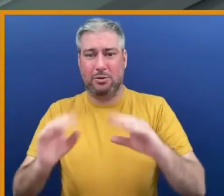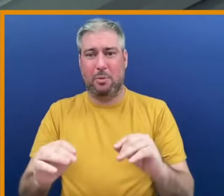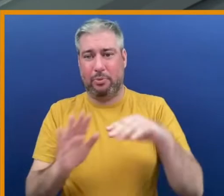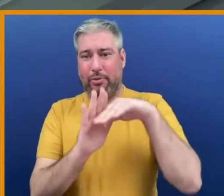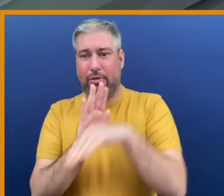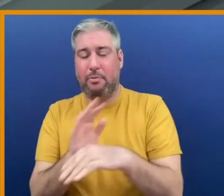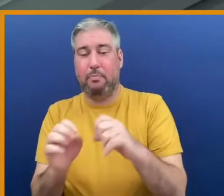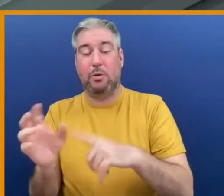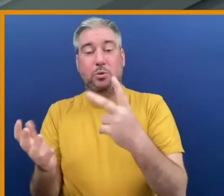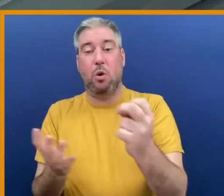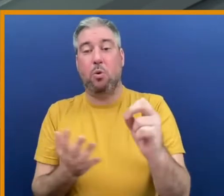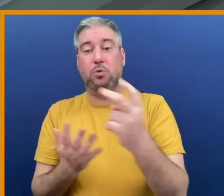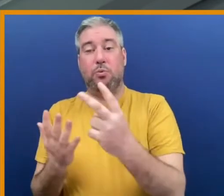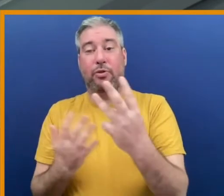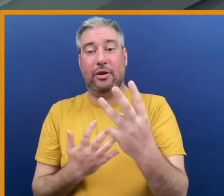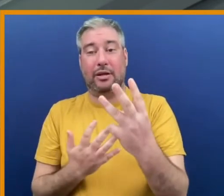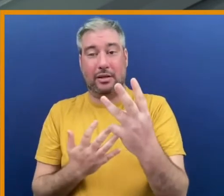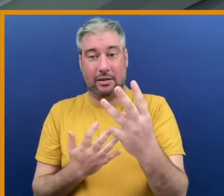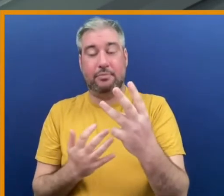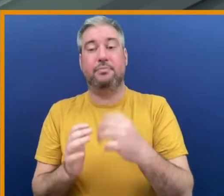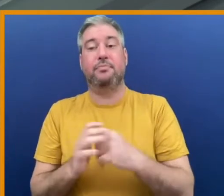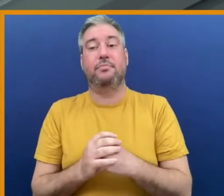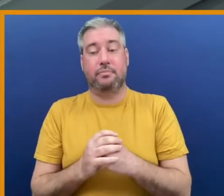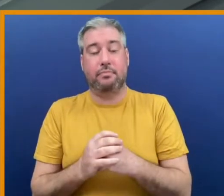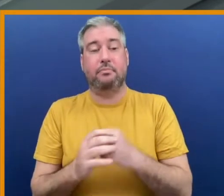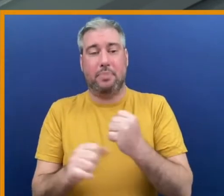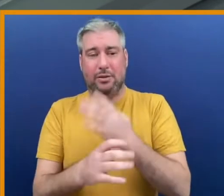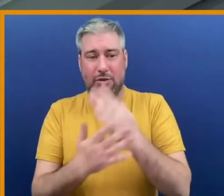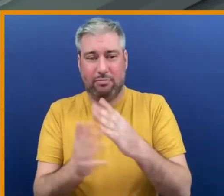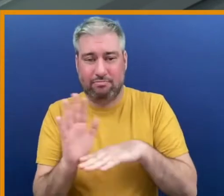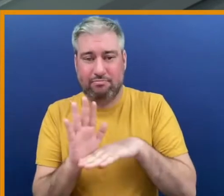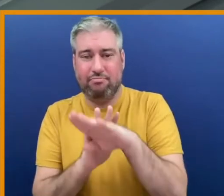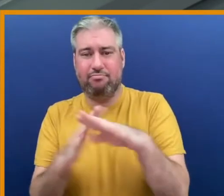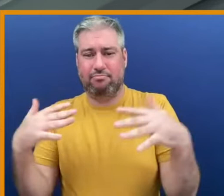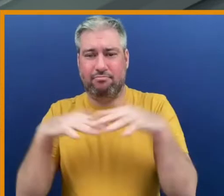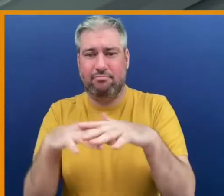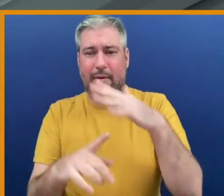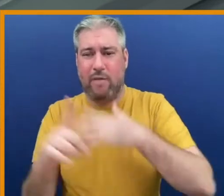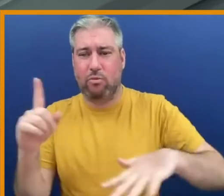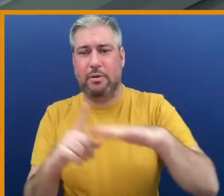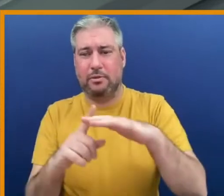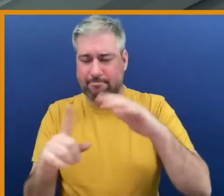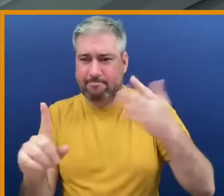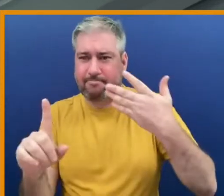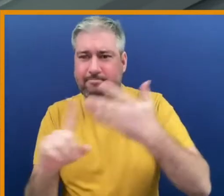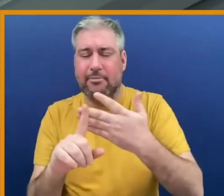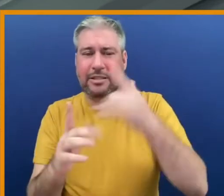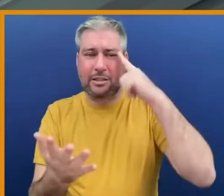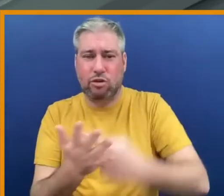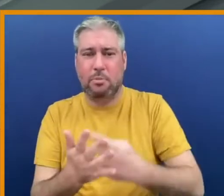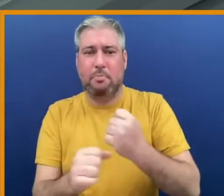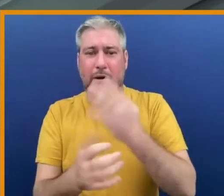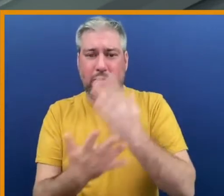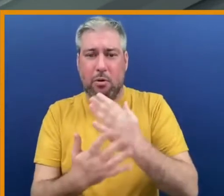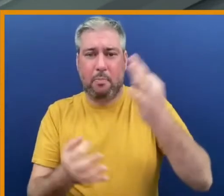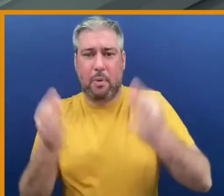that short-term political pressures don't sacrifice the environment for political expediency. We're internationalists by conviction.